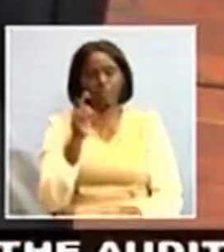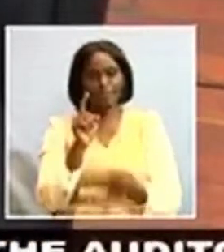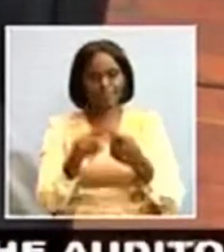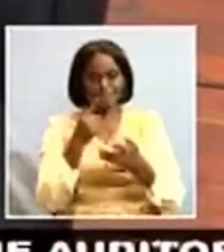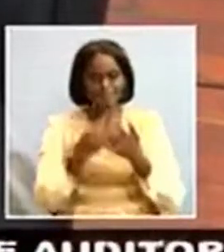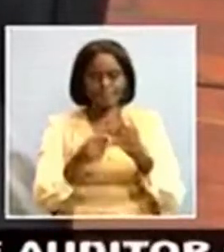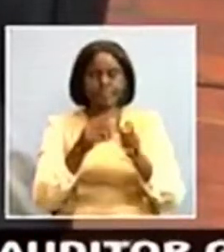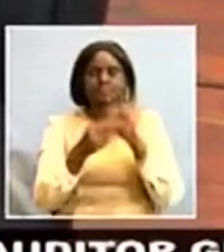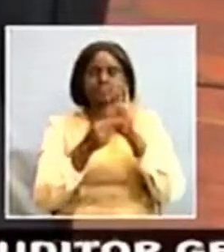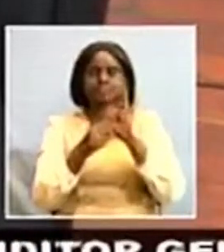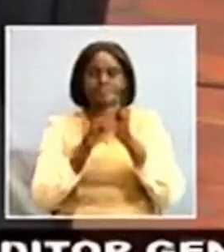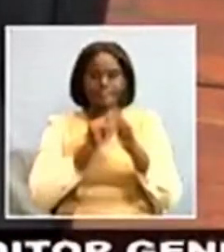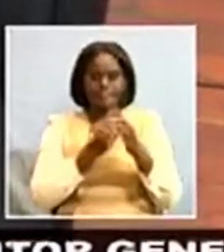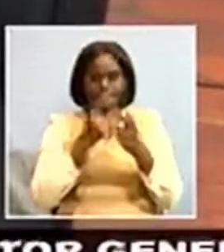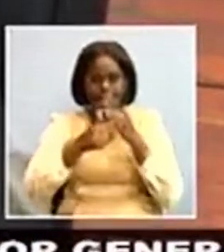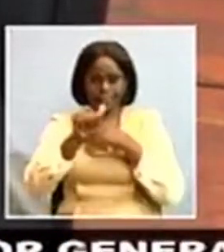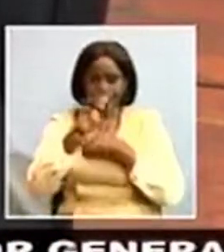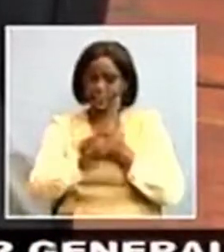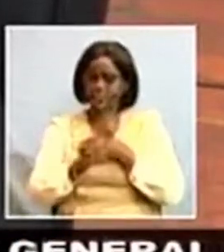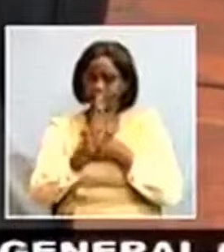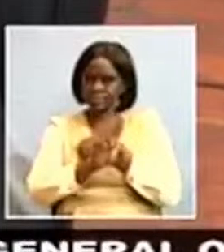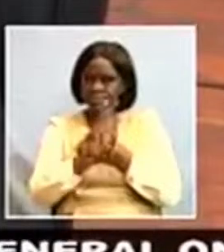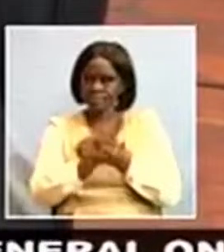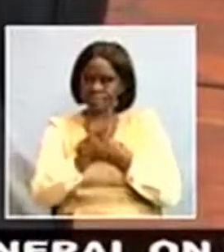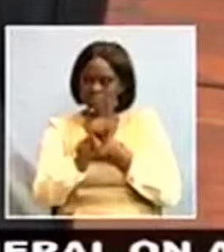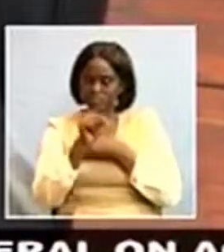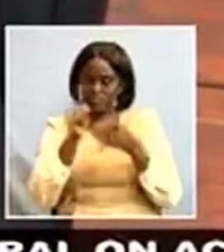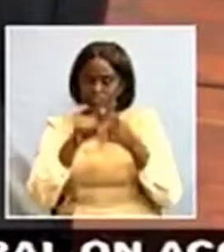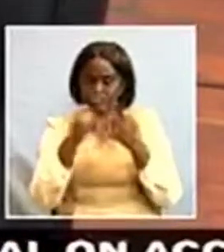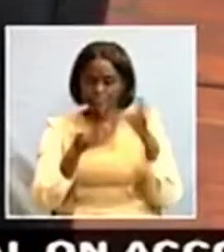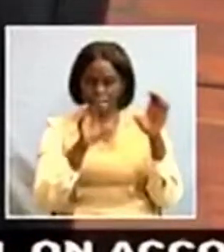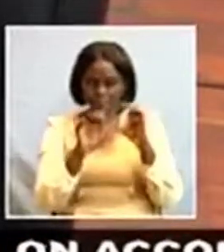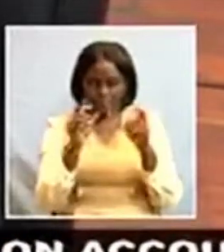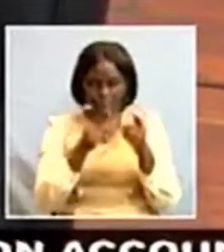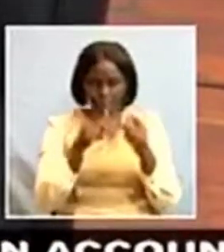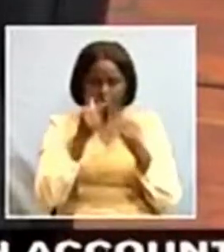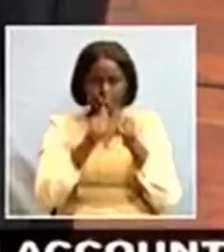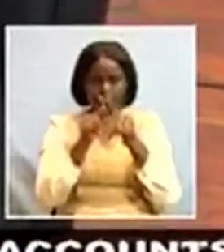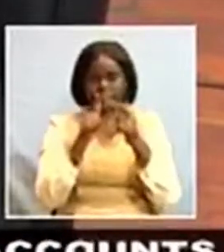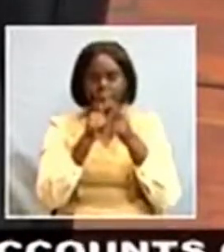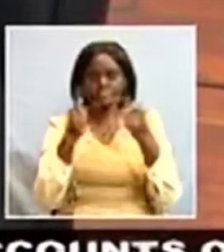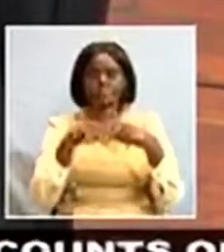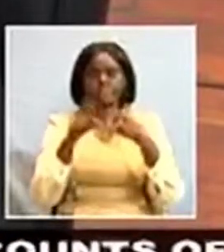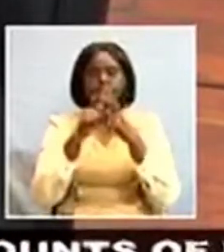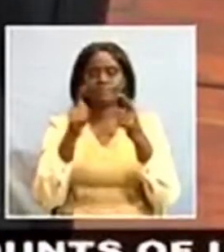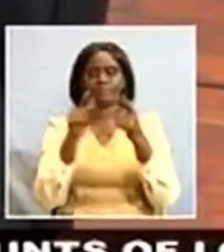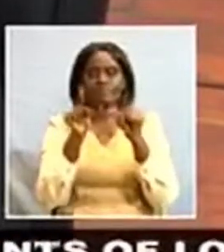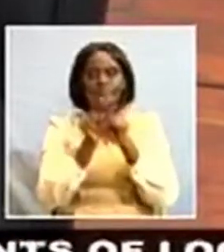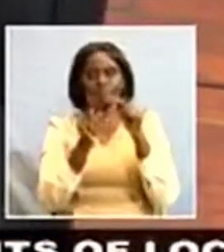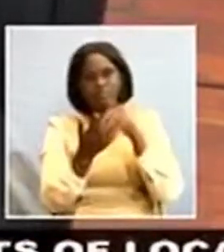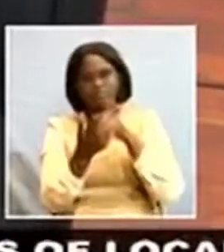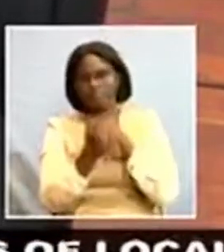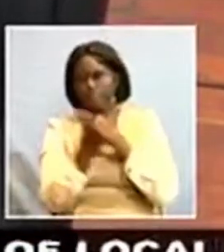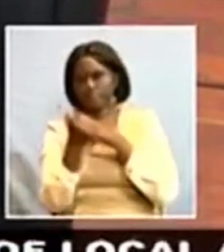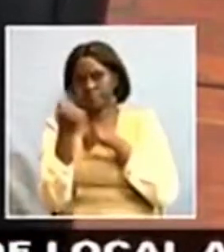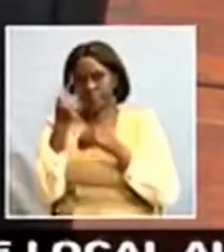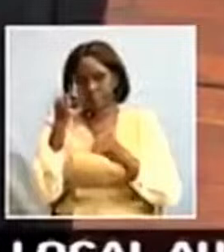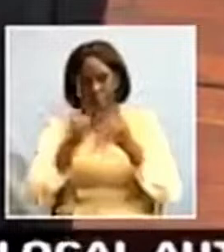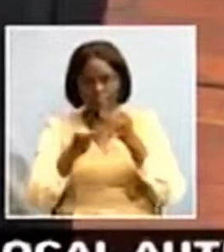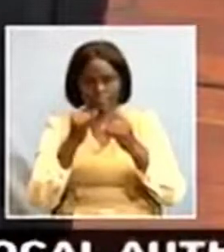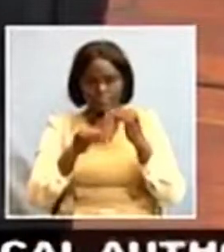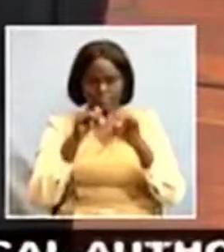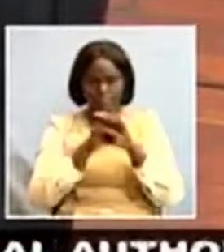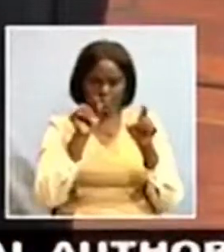just demonstrate to us what you are using in order to do this, because this was a very big challenge. And then the other one, the last one maybe on